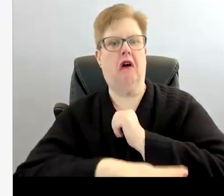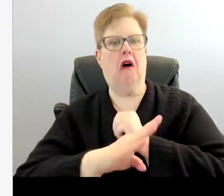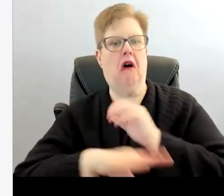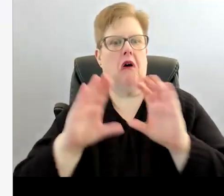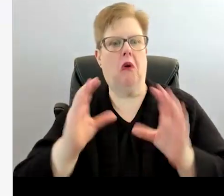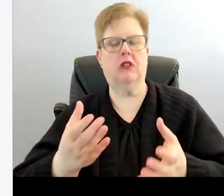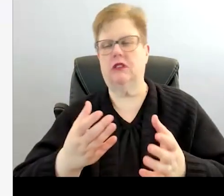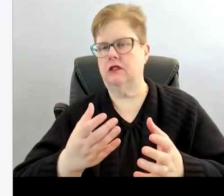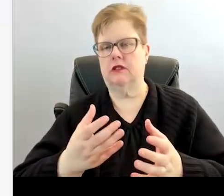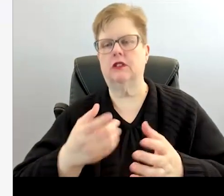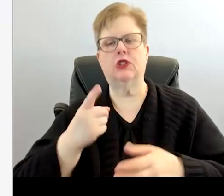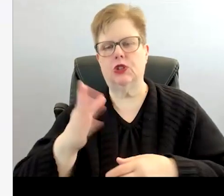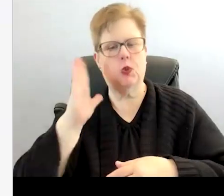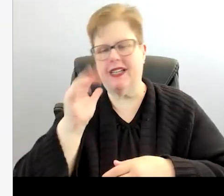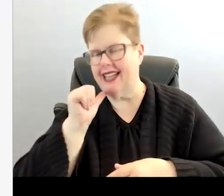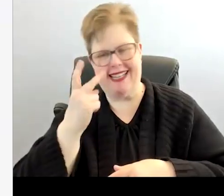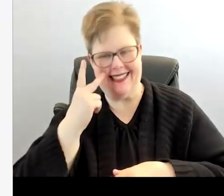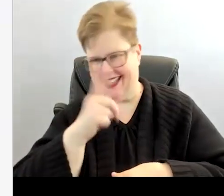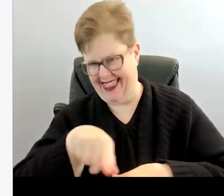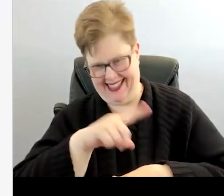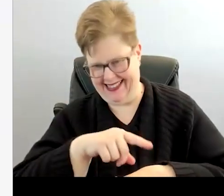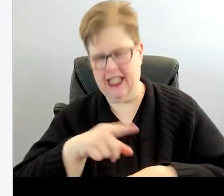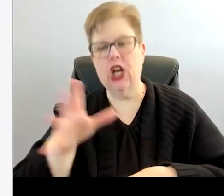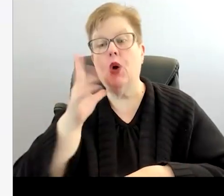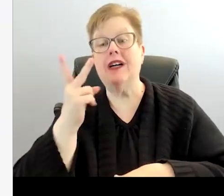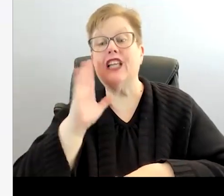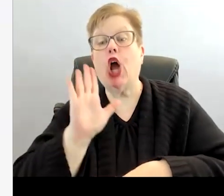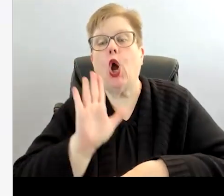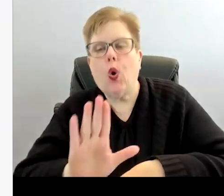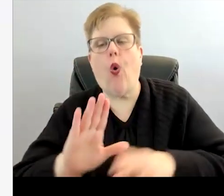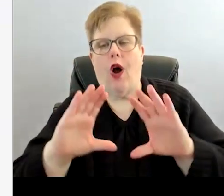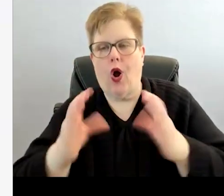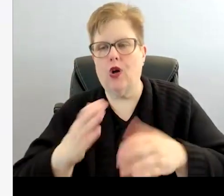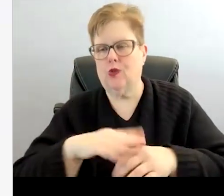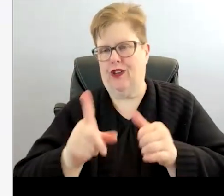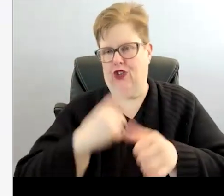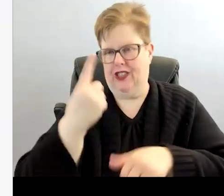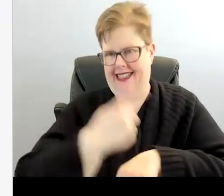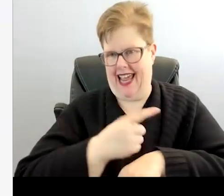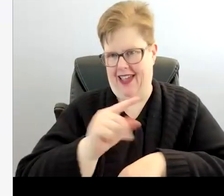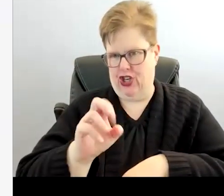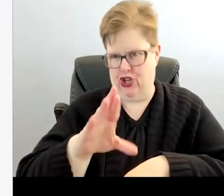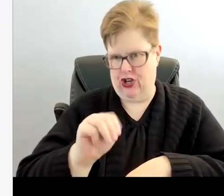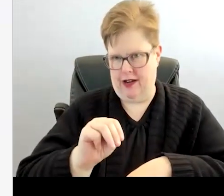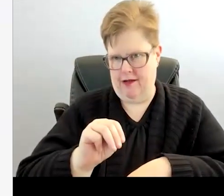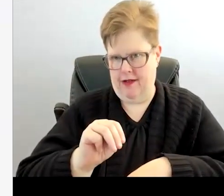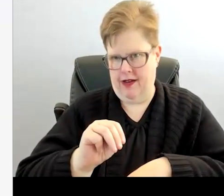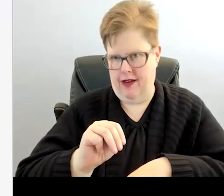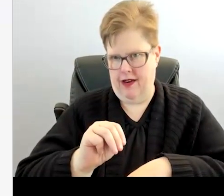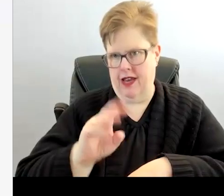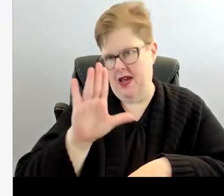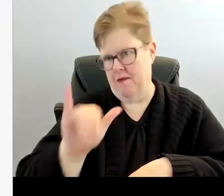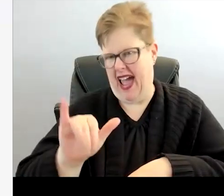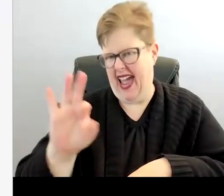here. You will not. You will be able to see your courses on the first day of the term by